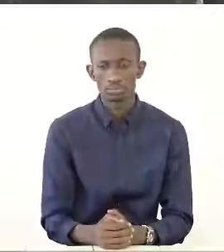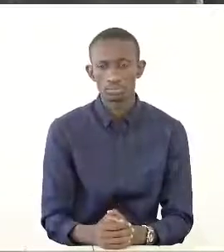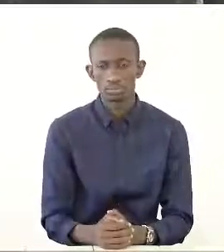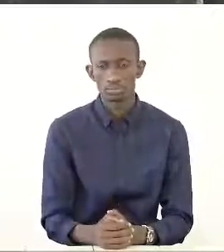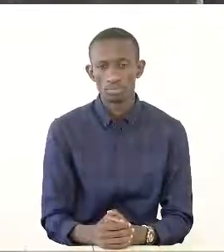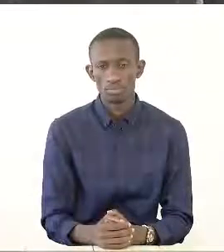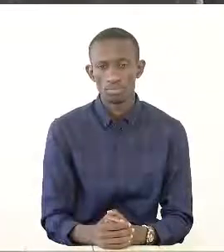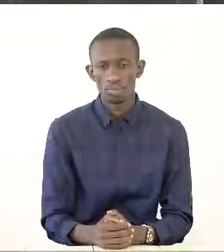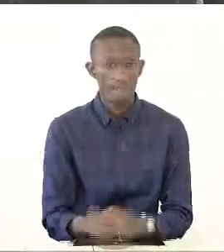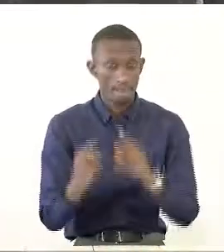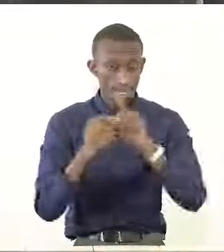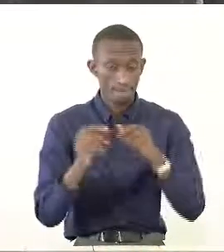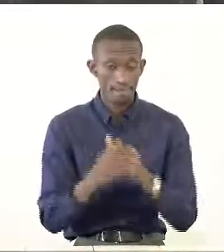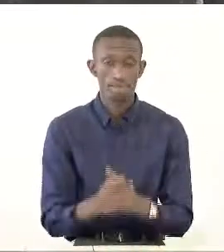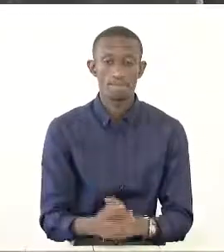integral of